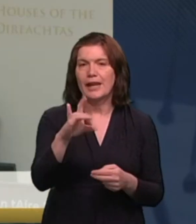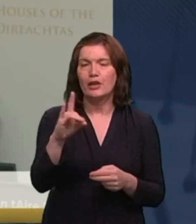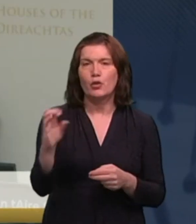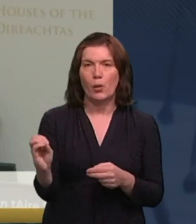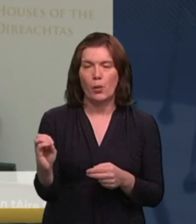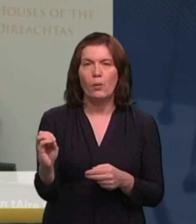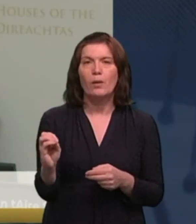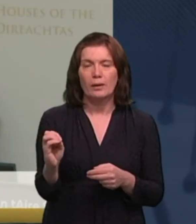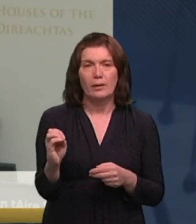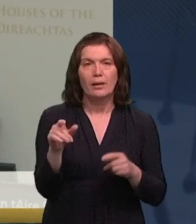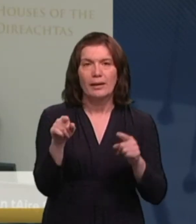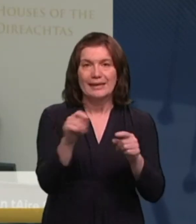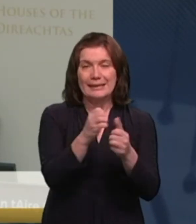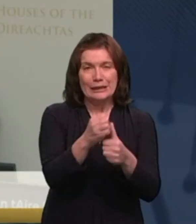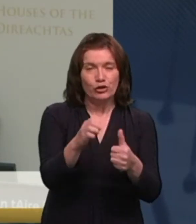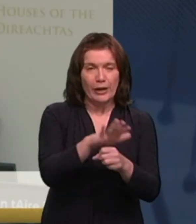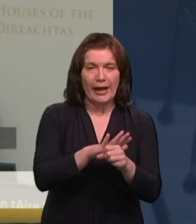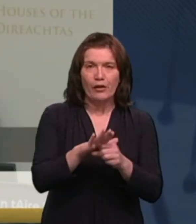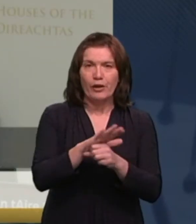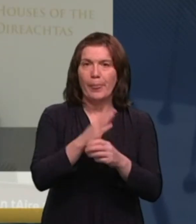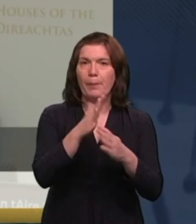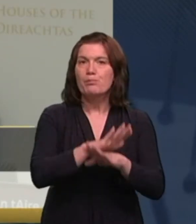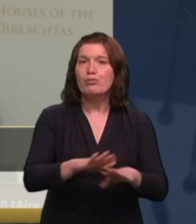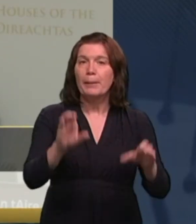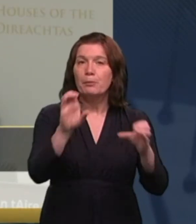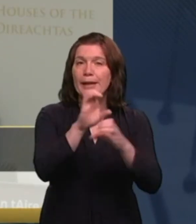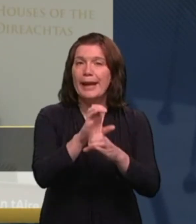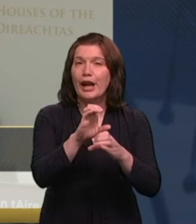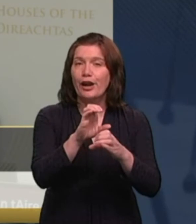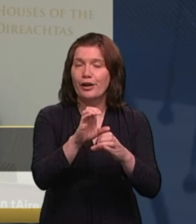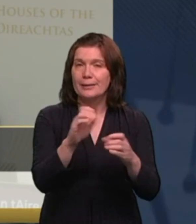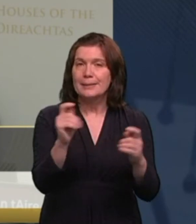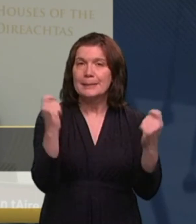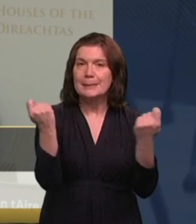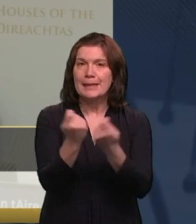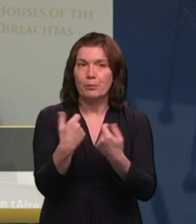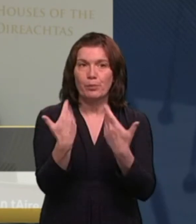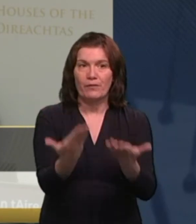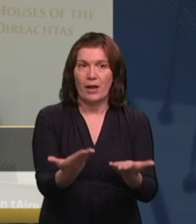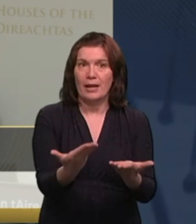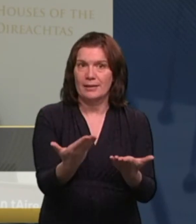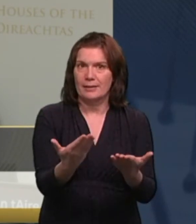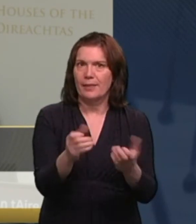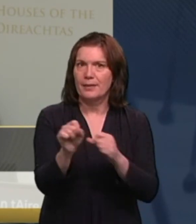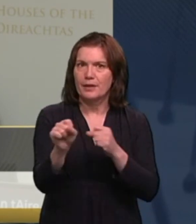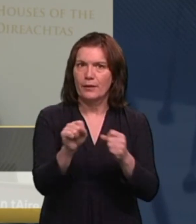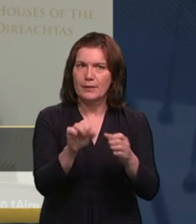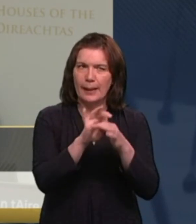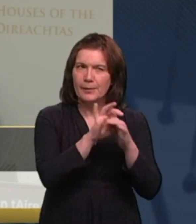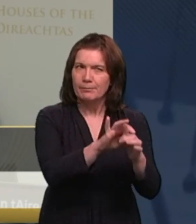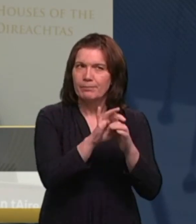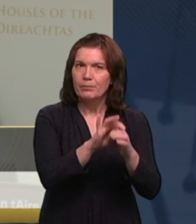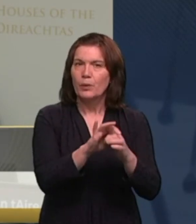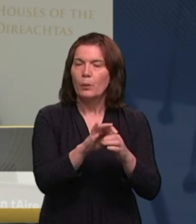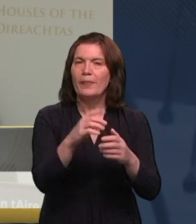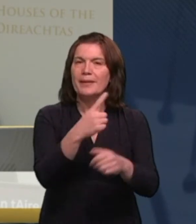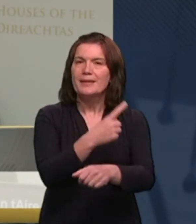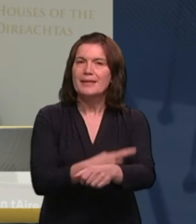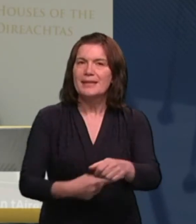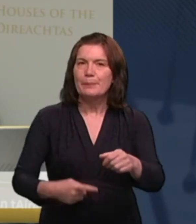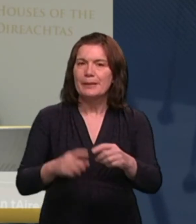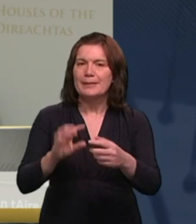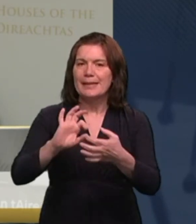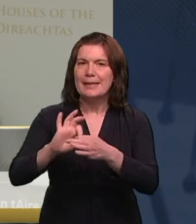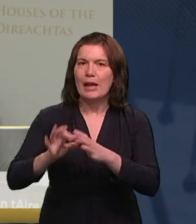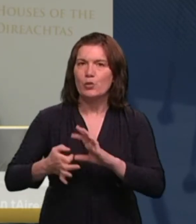to the expectation that the primary care teams that provide children's services liaise very closely with the Children's Disability Network teams,